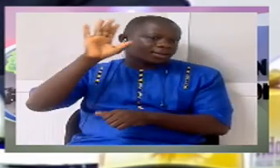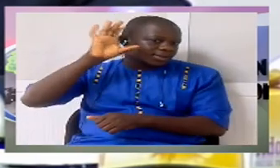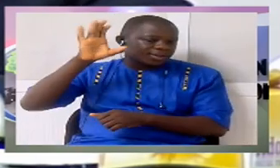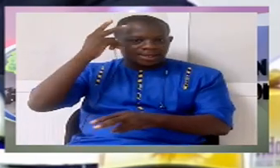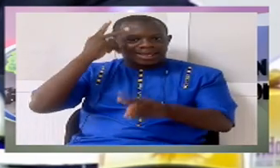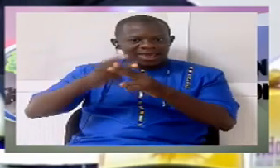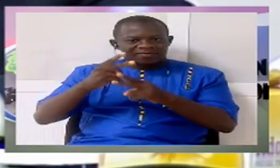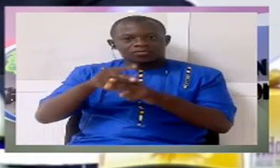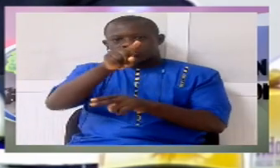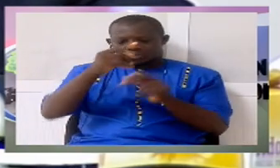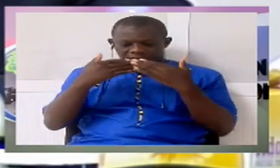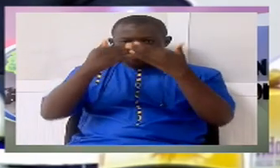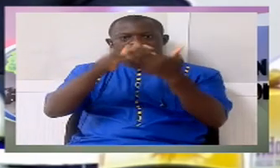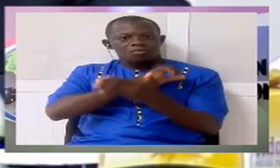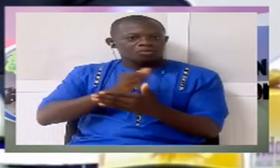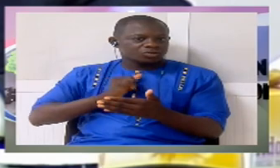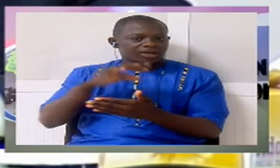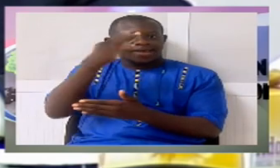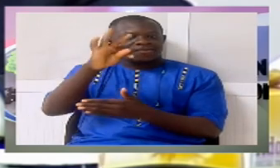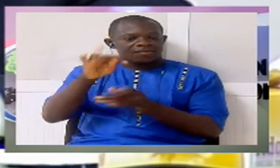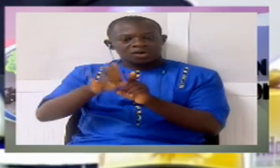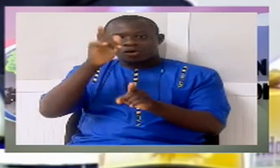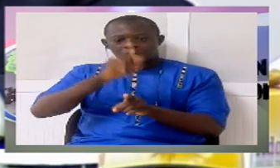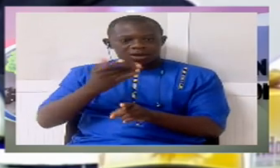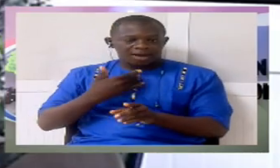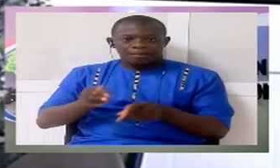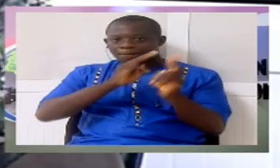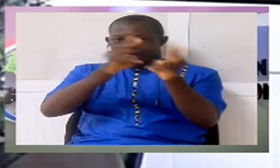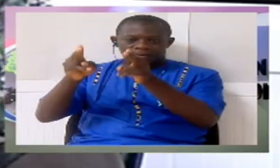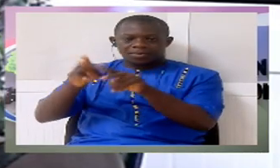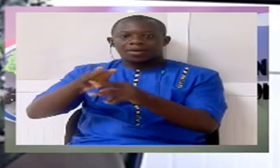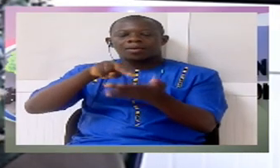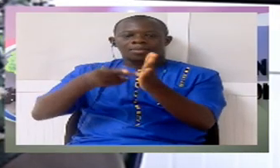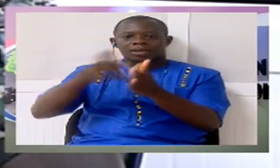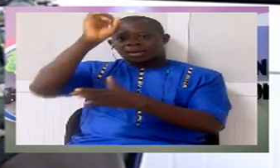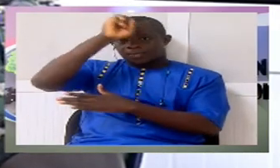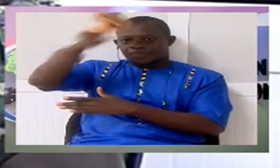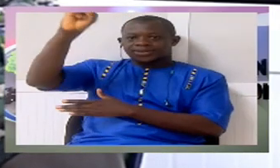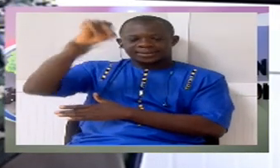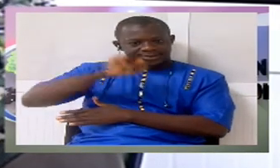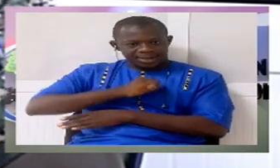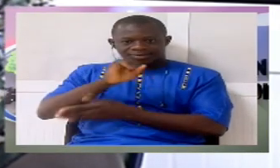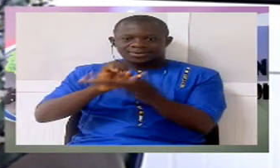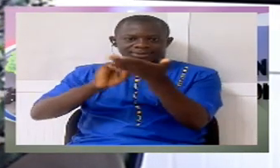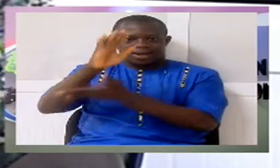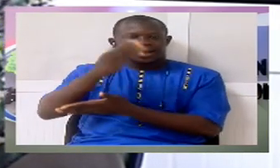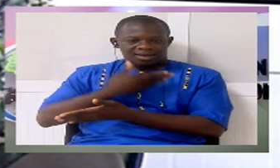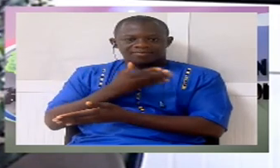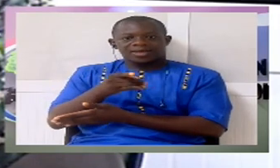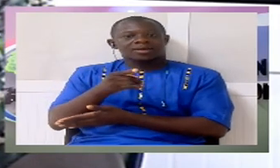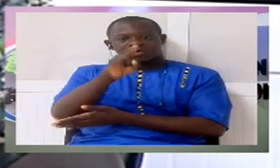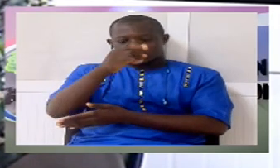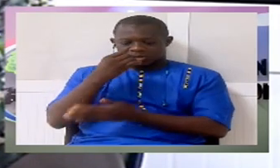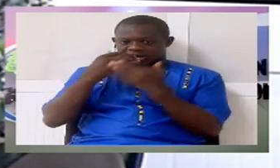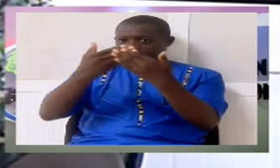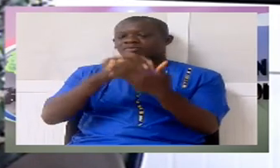if there are shootings, they would have been ordered by the president. Legi nga ñu fi wax né bu féké né amna ben jamono bo